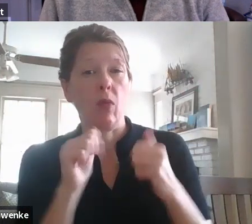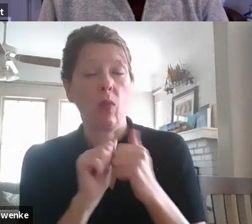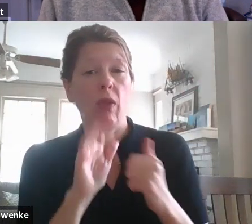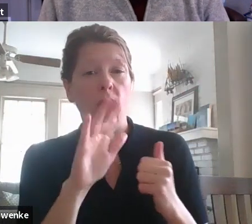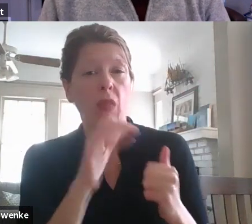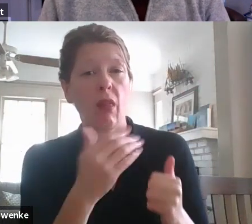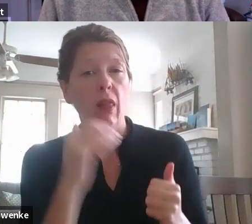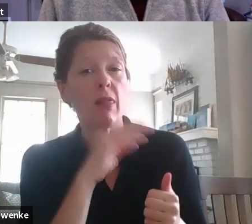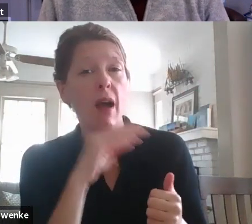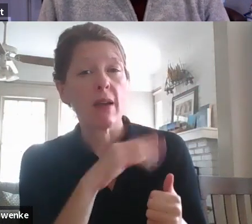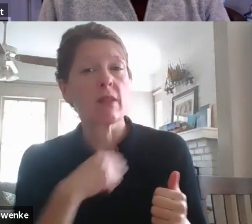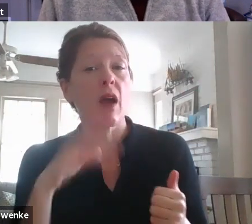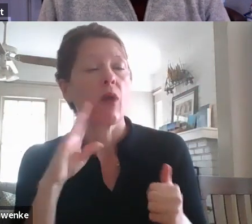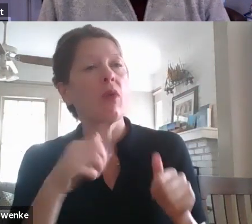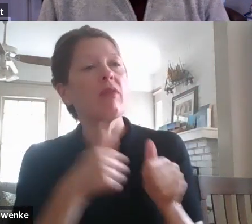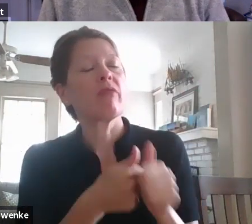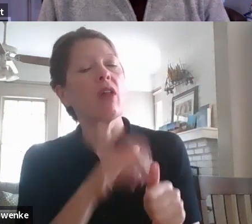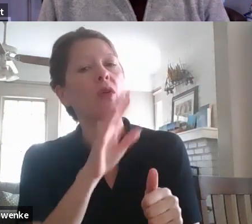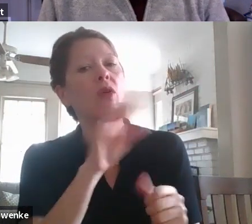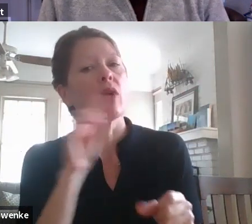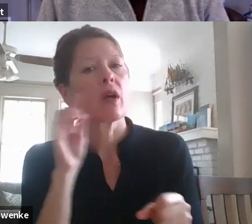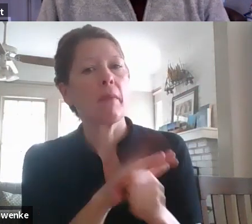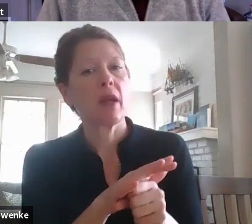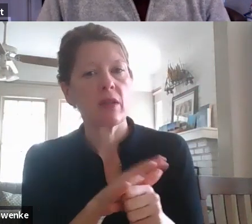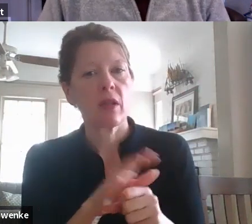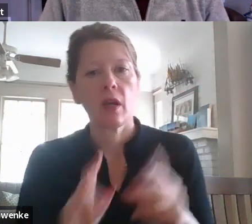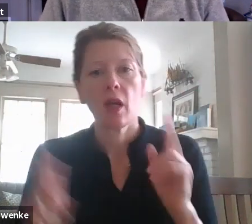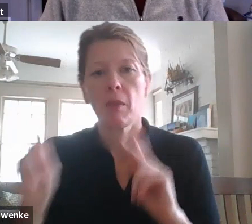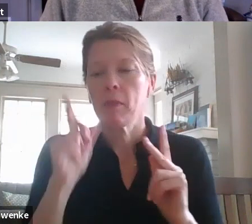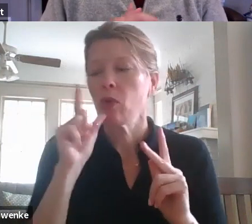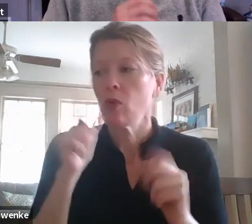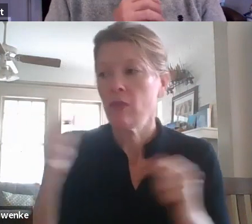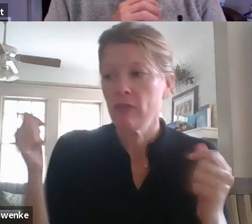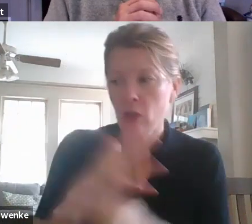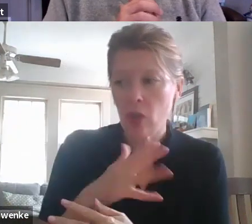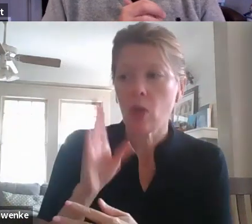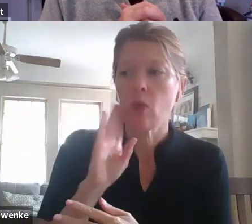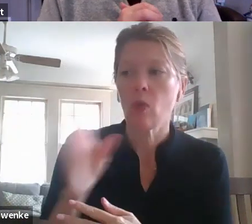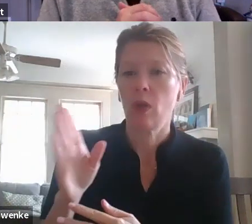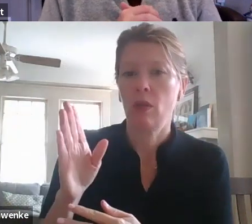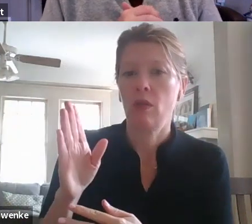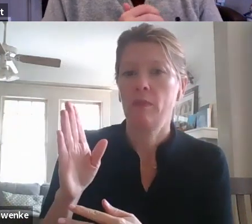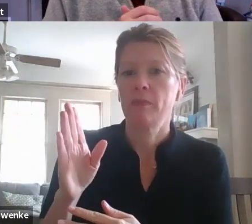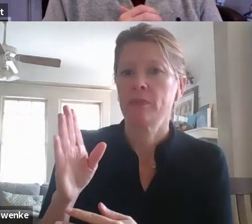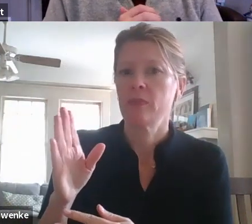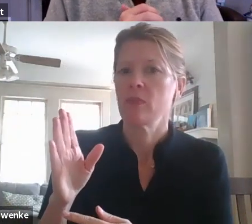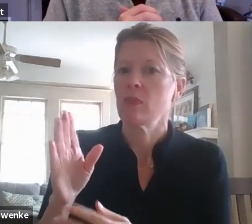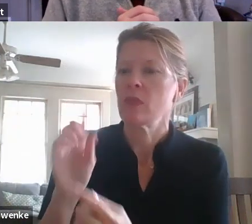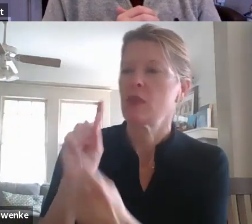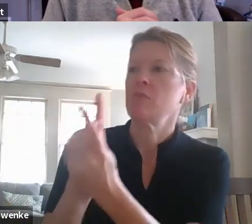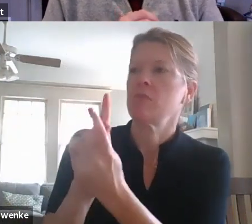commandments. Let those who fear you turn to me, and also those who know your